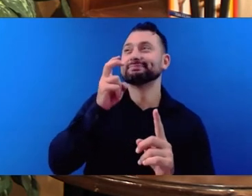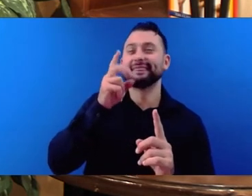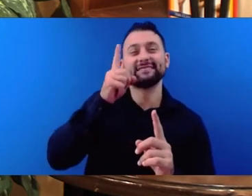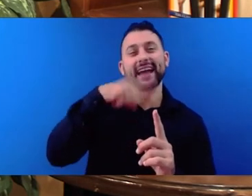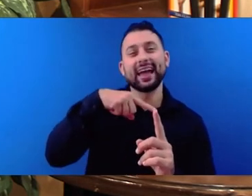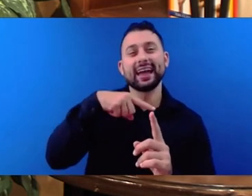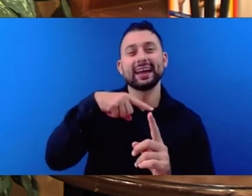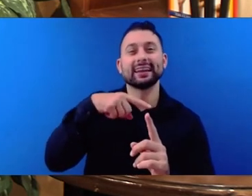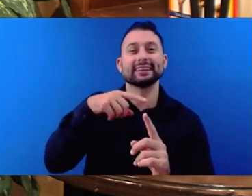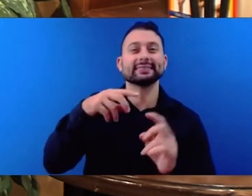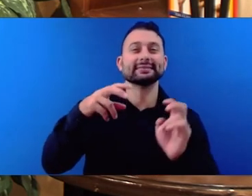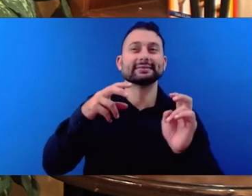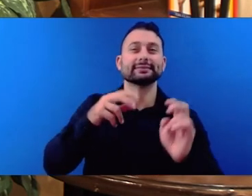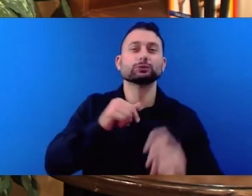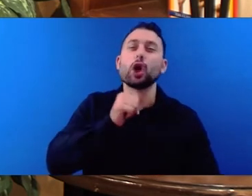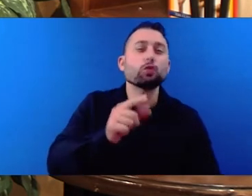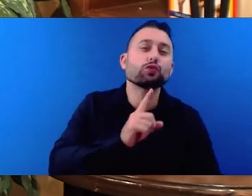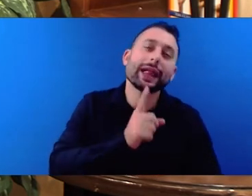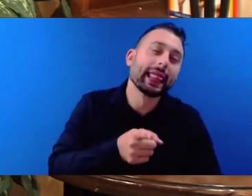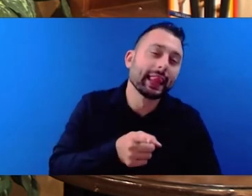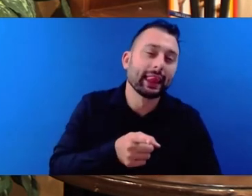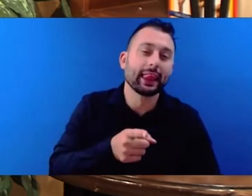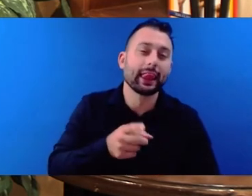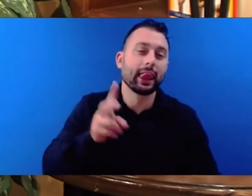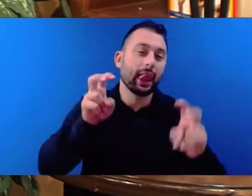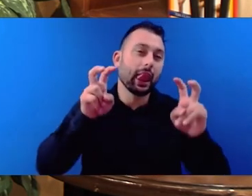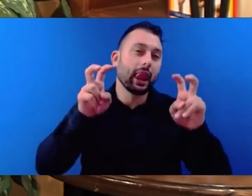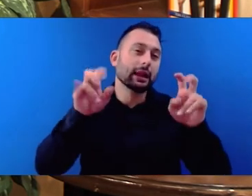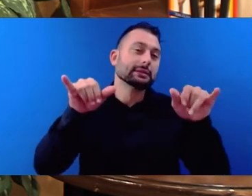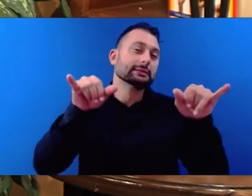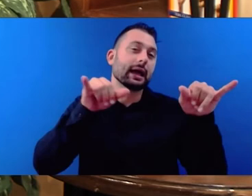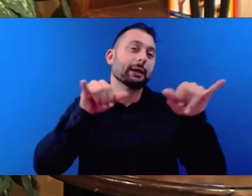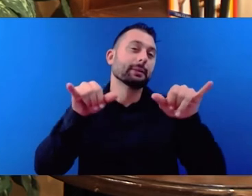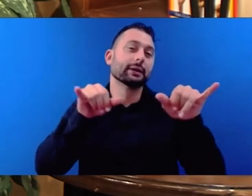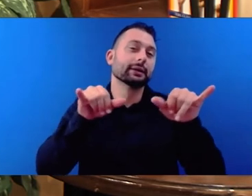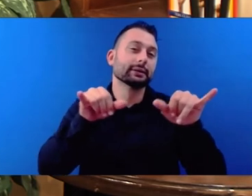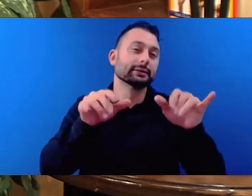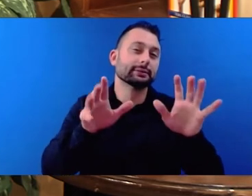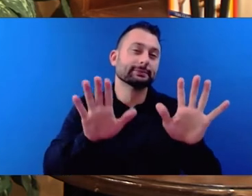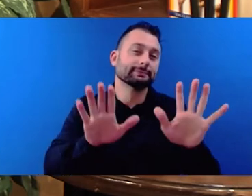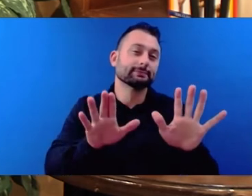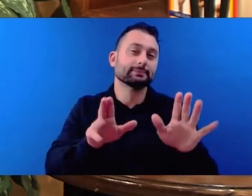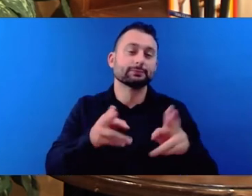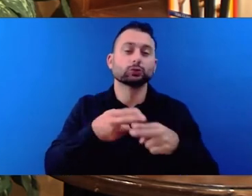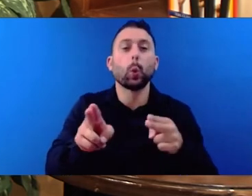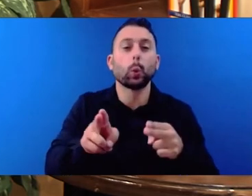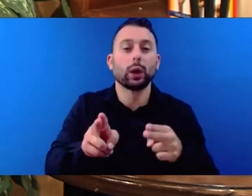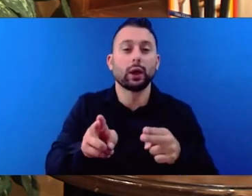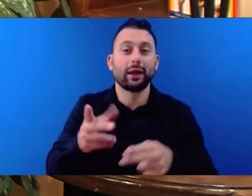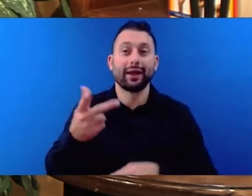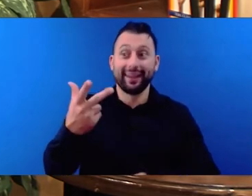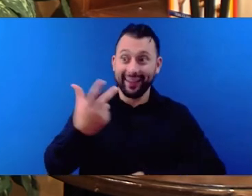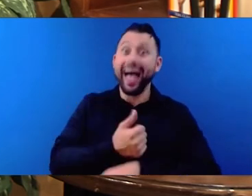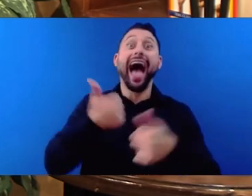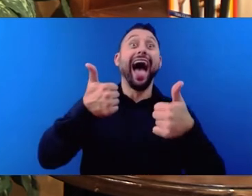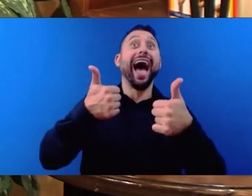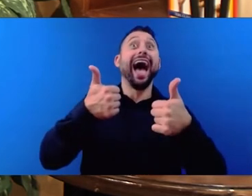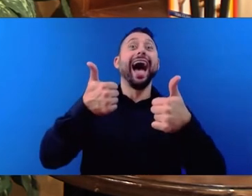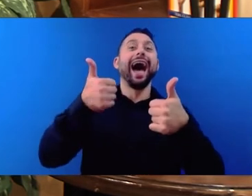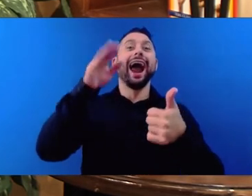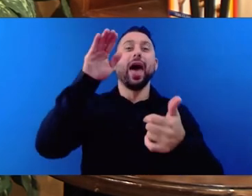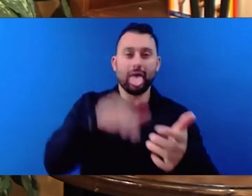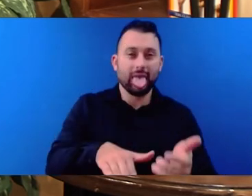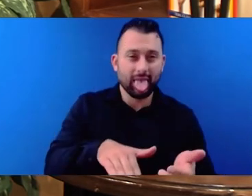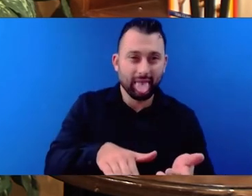Human insulin is short-acting. It peaks within 30 minutes and then decreases, okay? And that